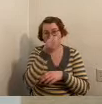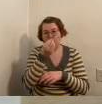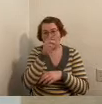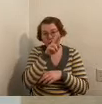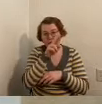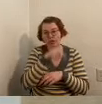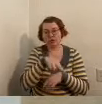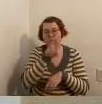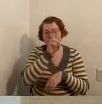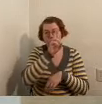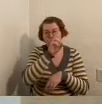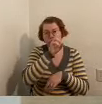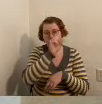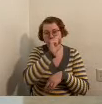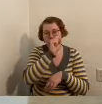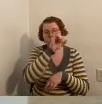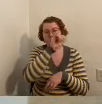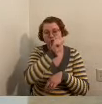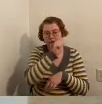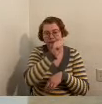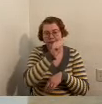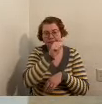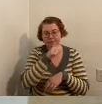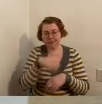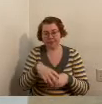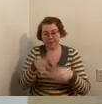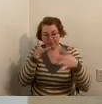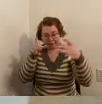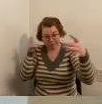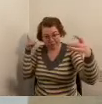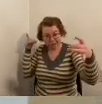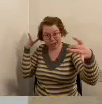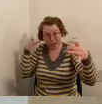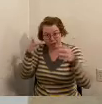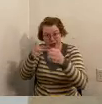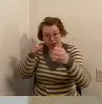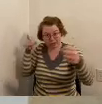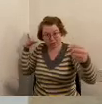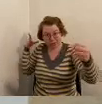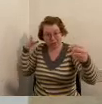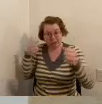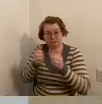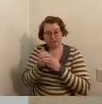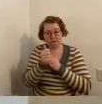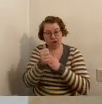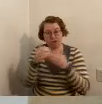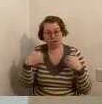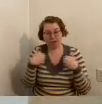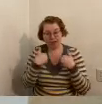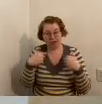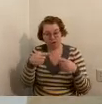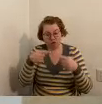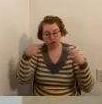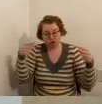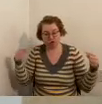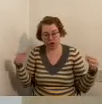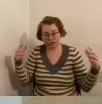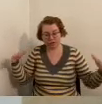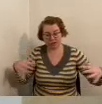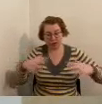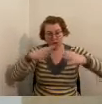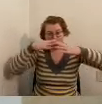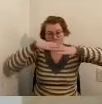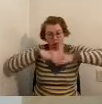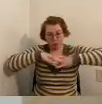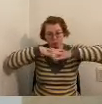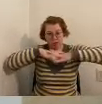So the hunters followed the animals across the land bridge. This